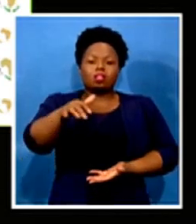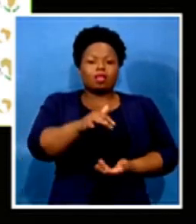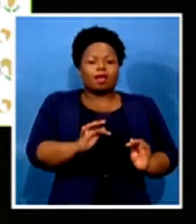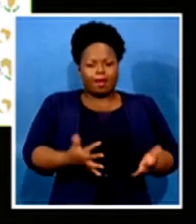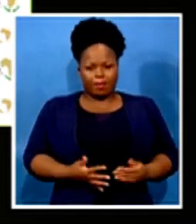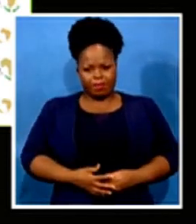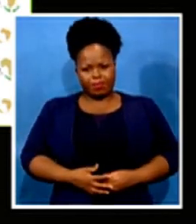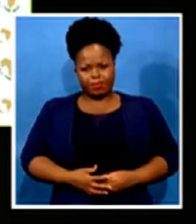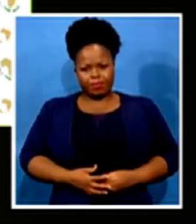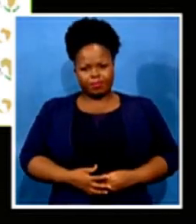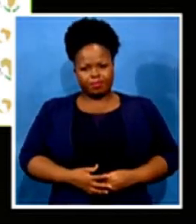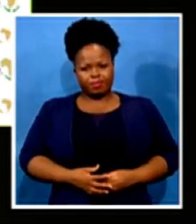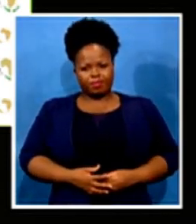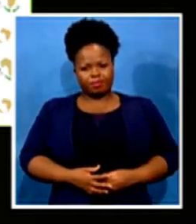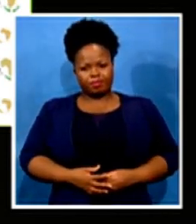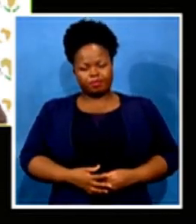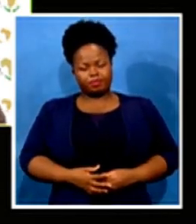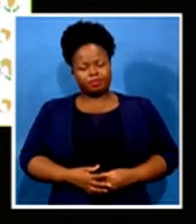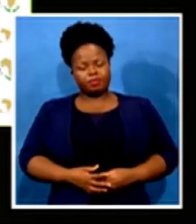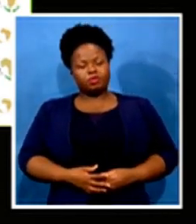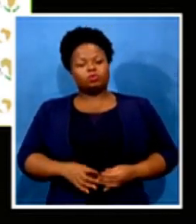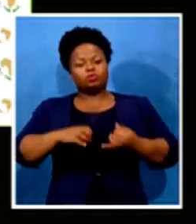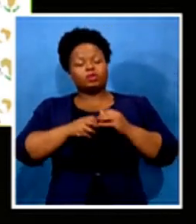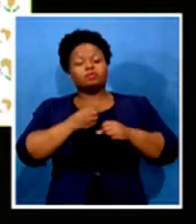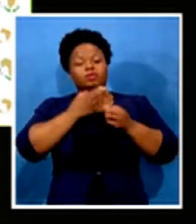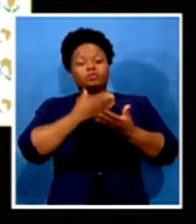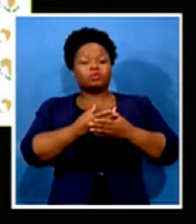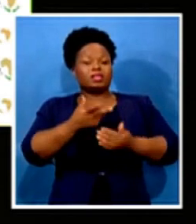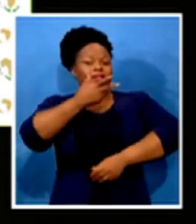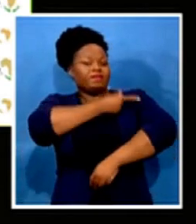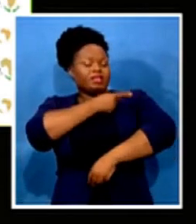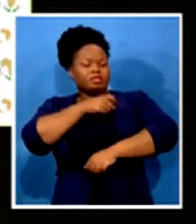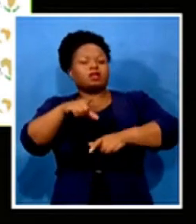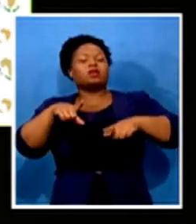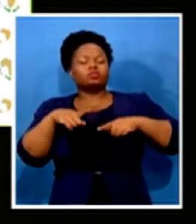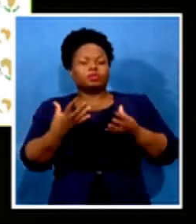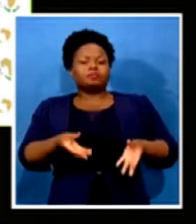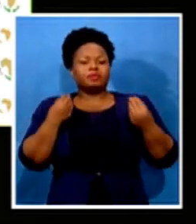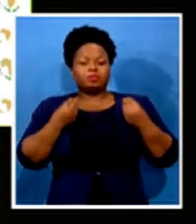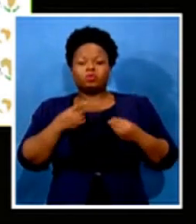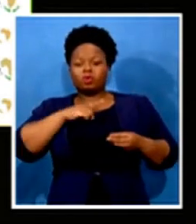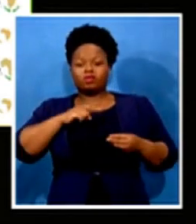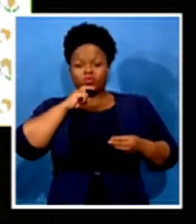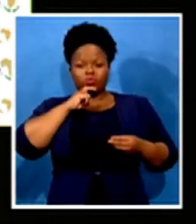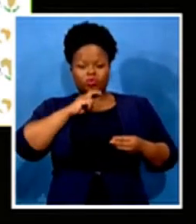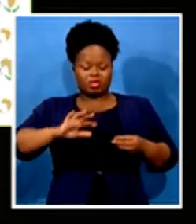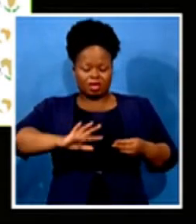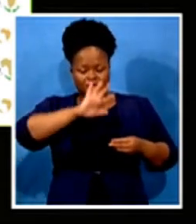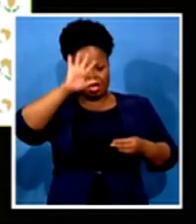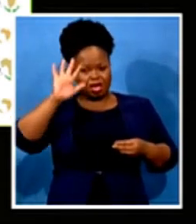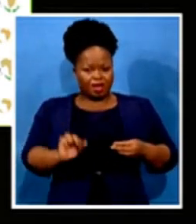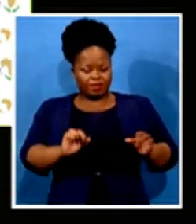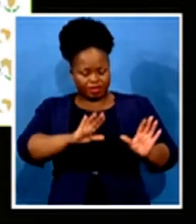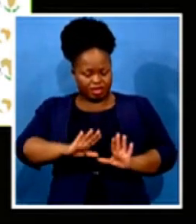finance those vaccines in a timely fashion? If we truly have to use the whole of Africa approach, which means you leave no country behind. That is